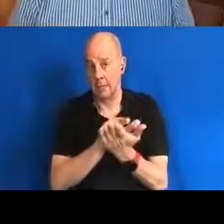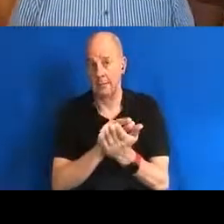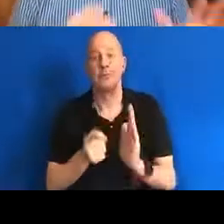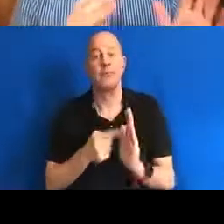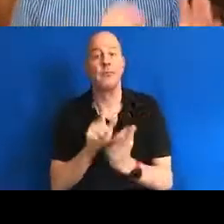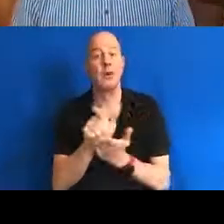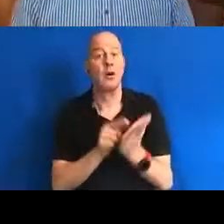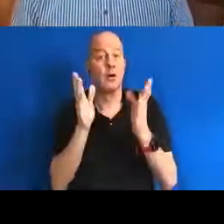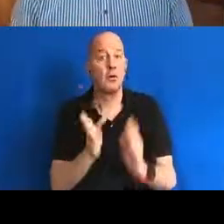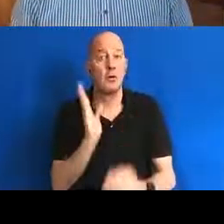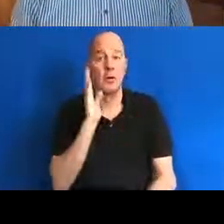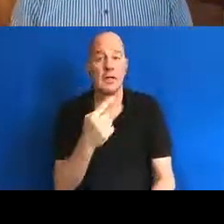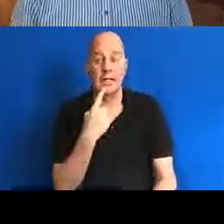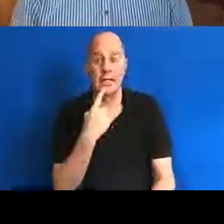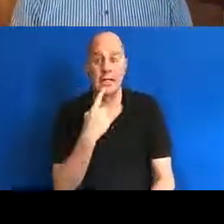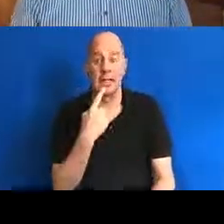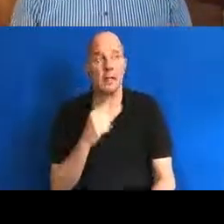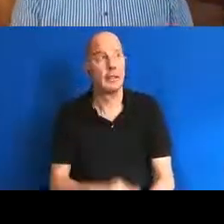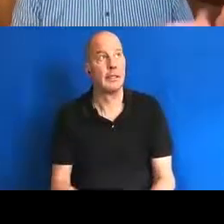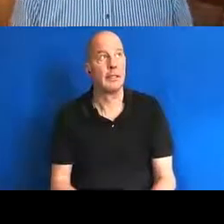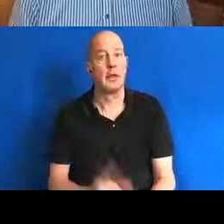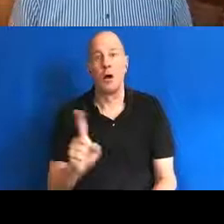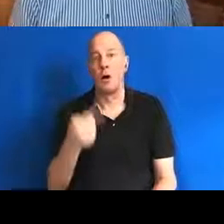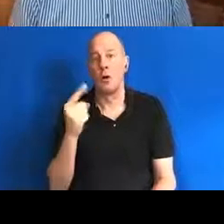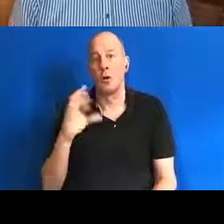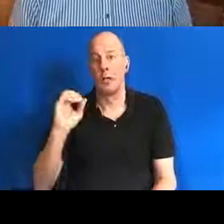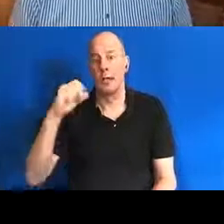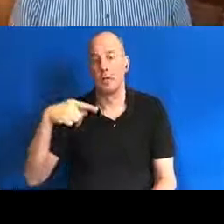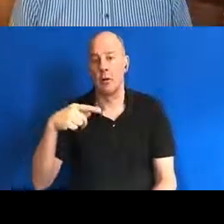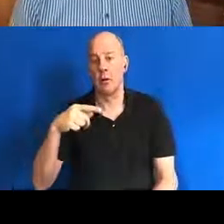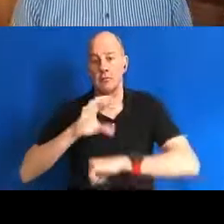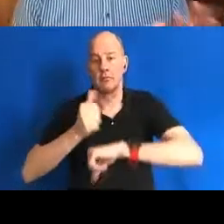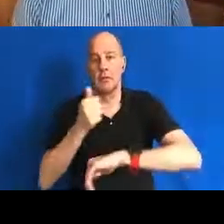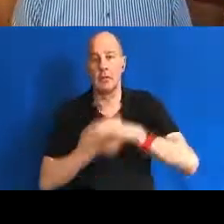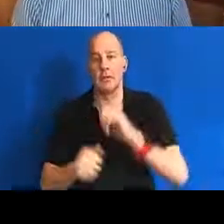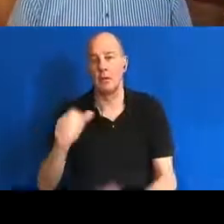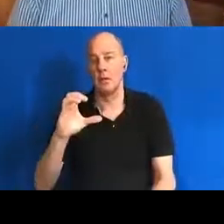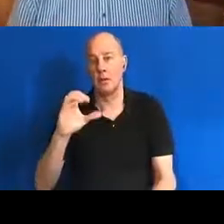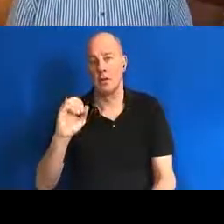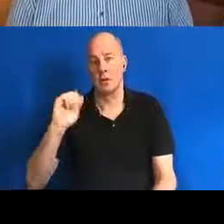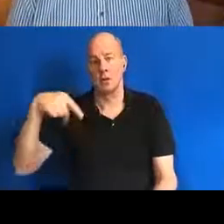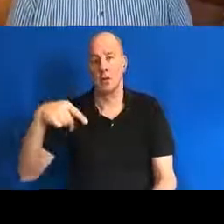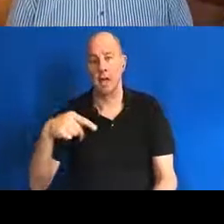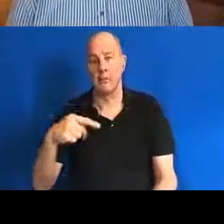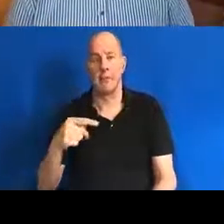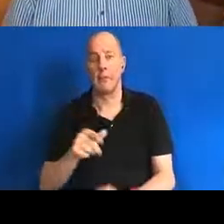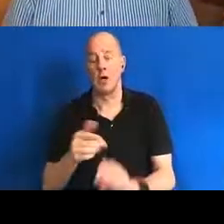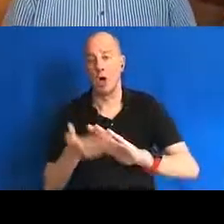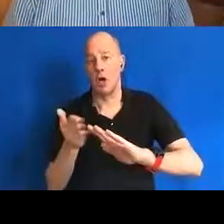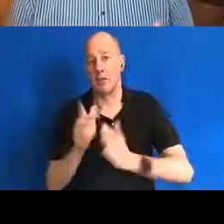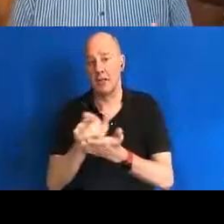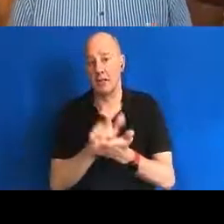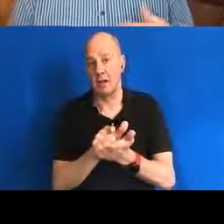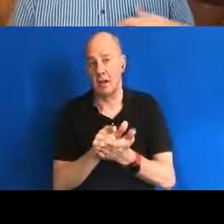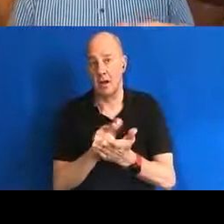will say only cooperatives formed under the cooperative corporation law is a cooperative.